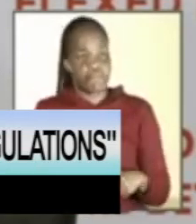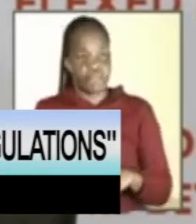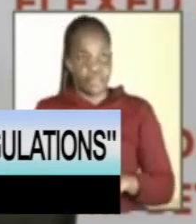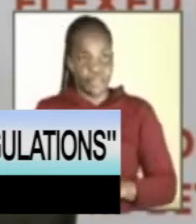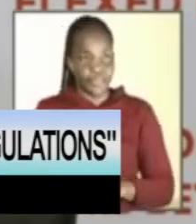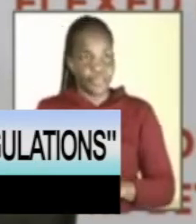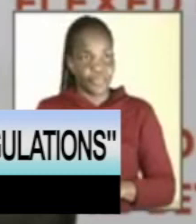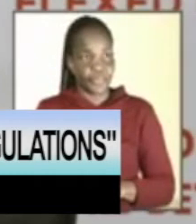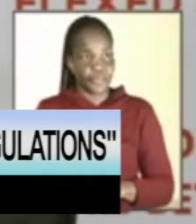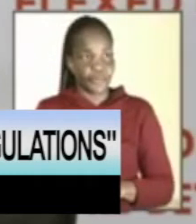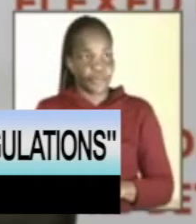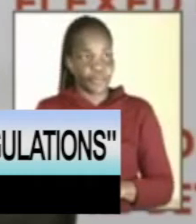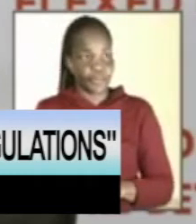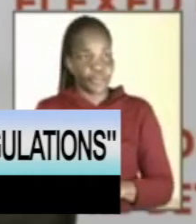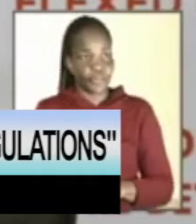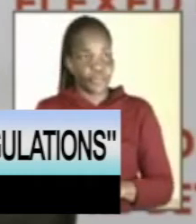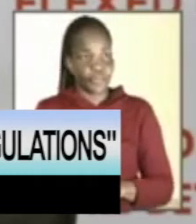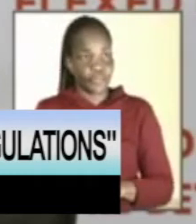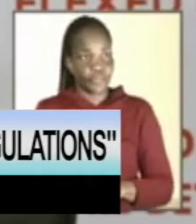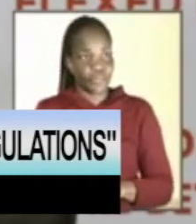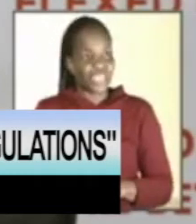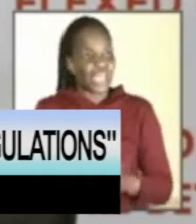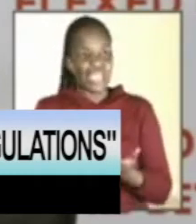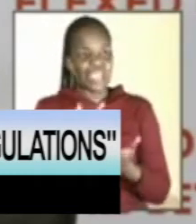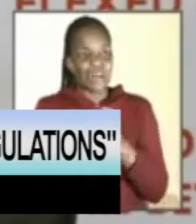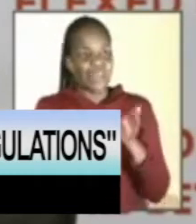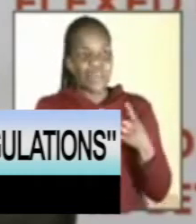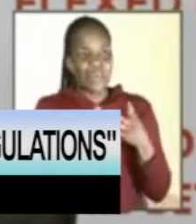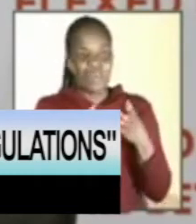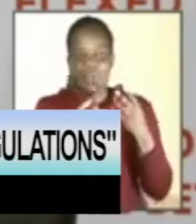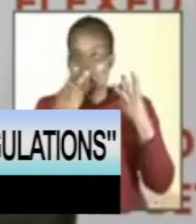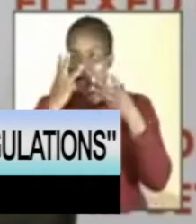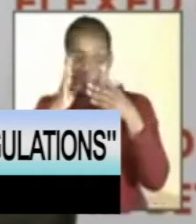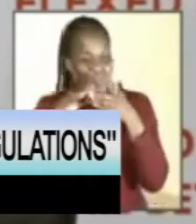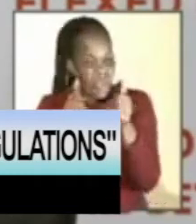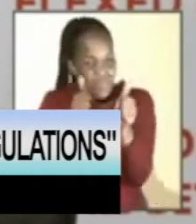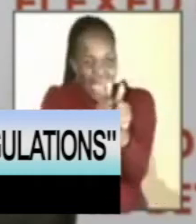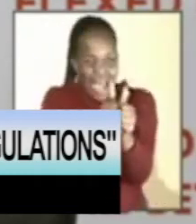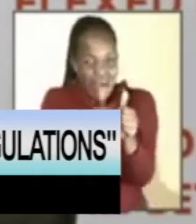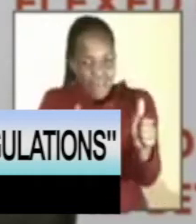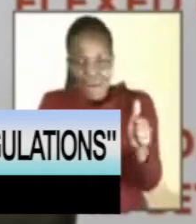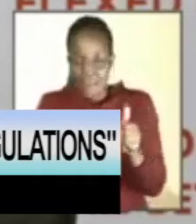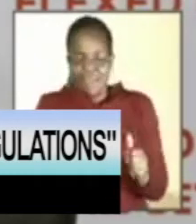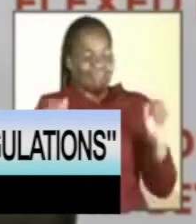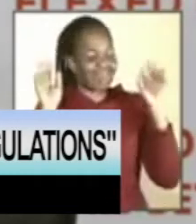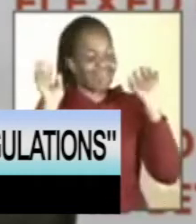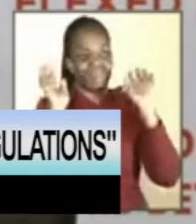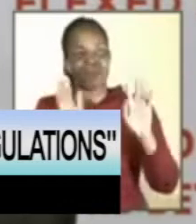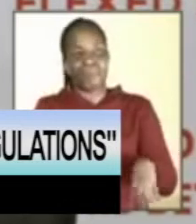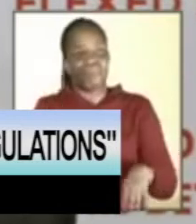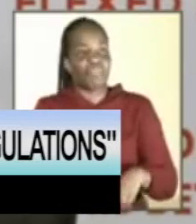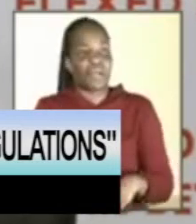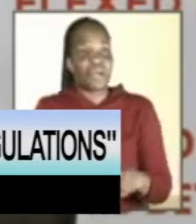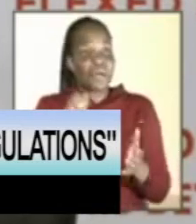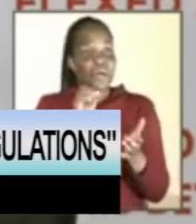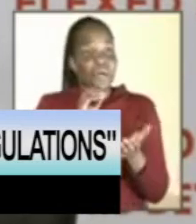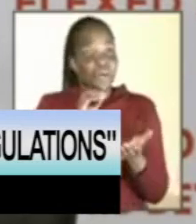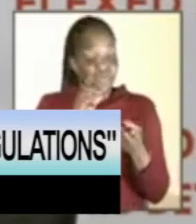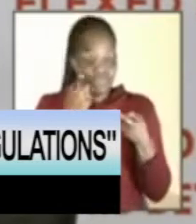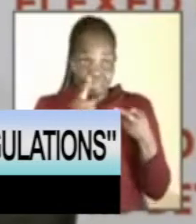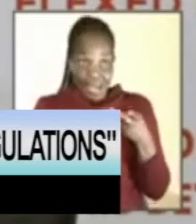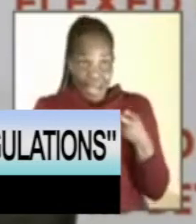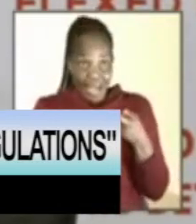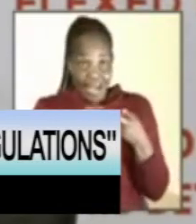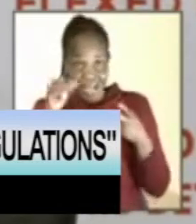people who are not even worried whether there is social distancing or not. The wearing of mask is another